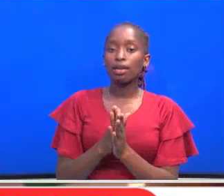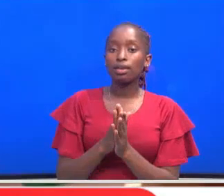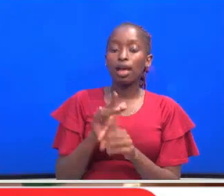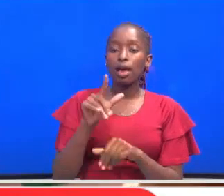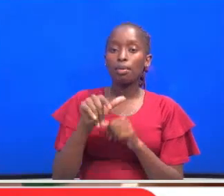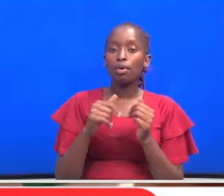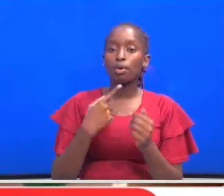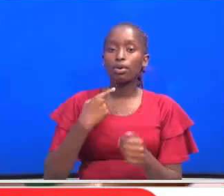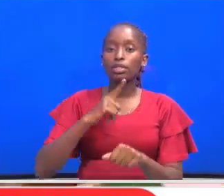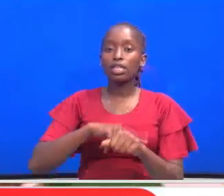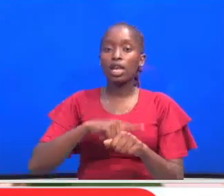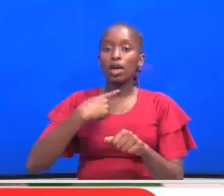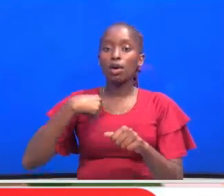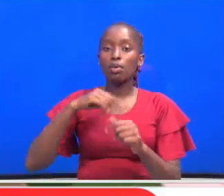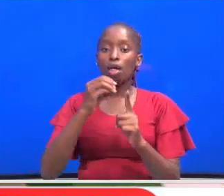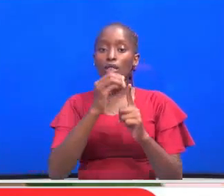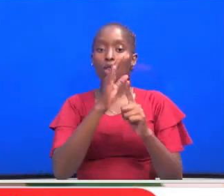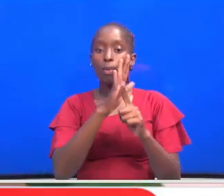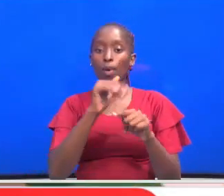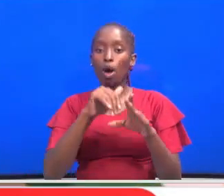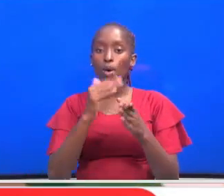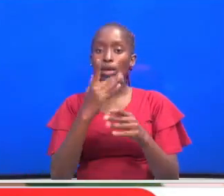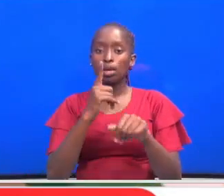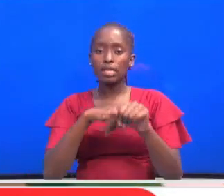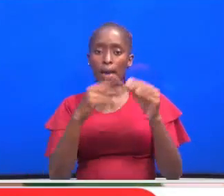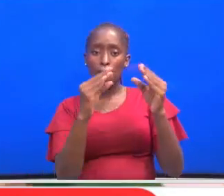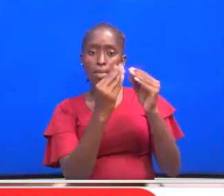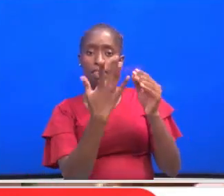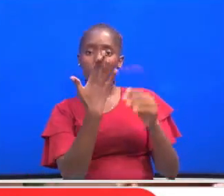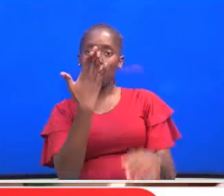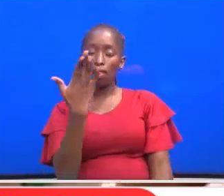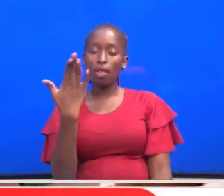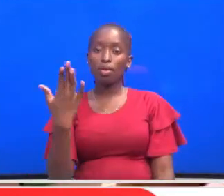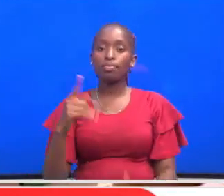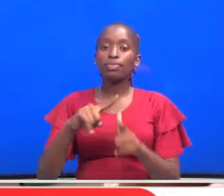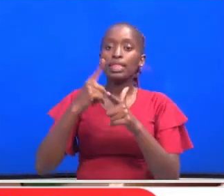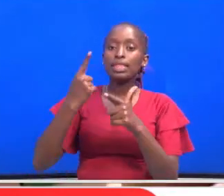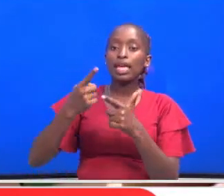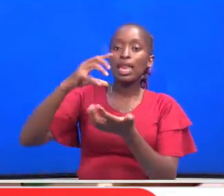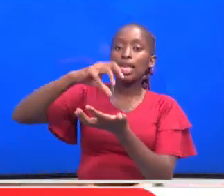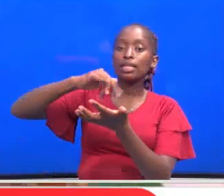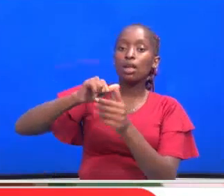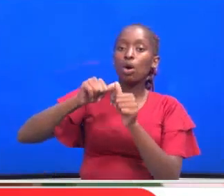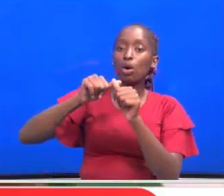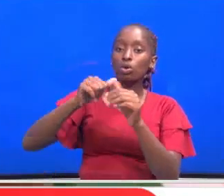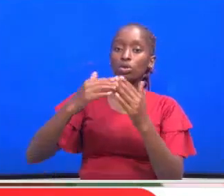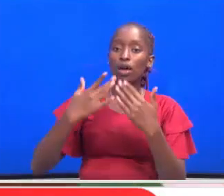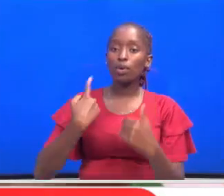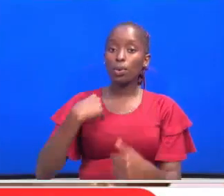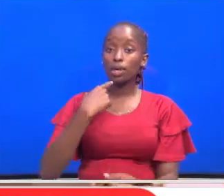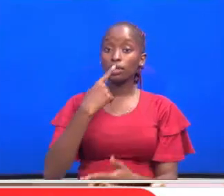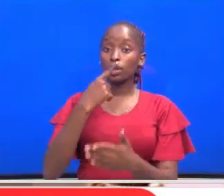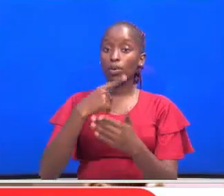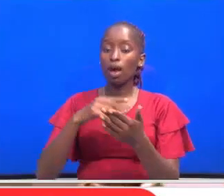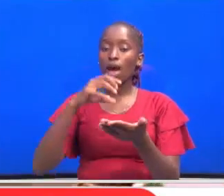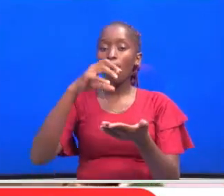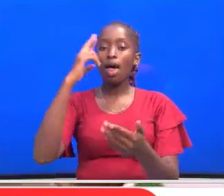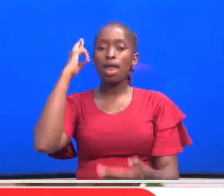we are not exposed. So when we made the counterclaim, then that's how the case was continuing. So we said, for that